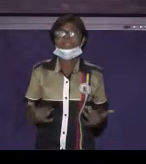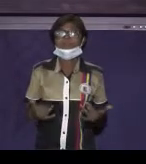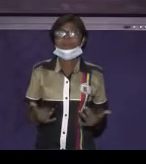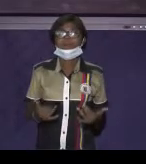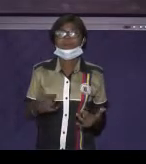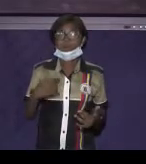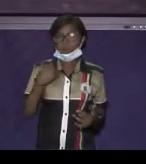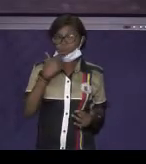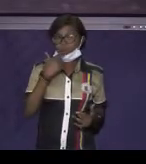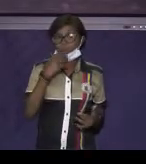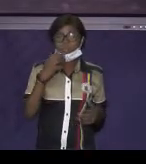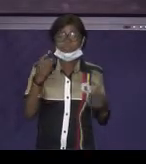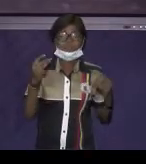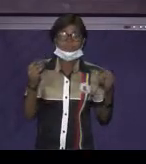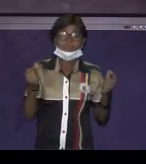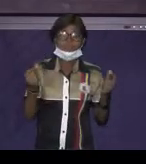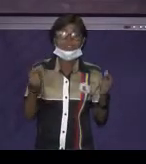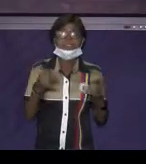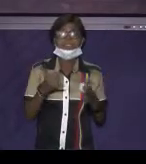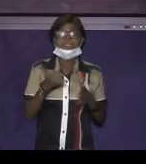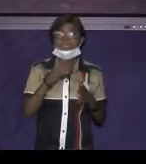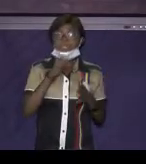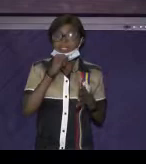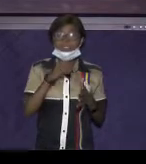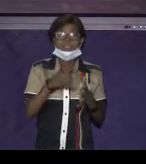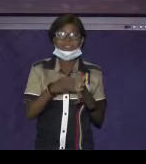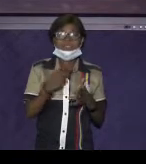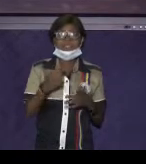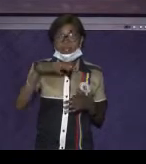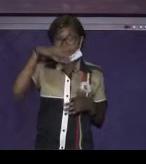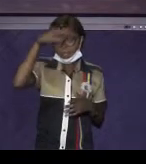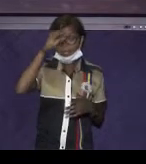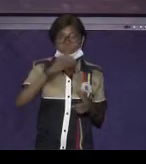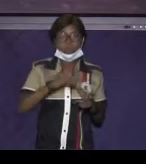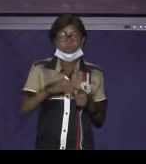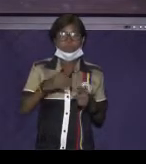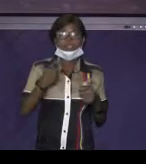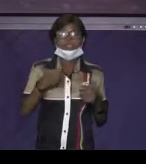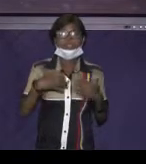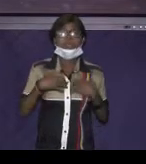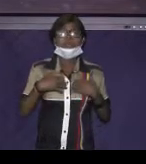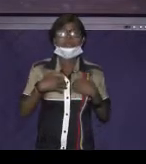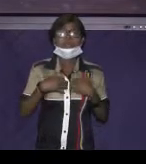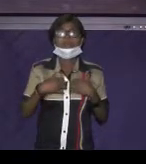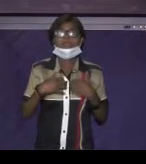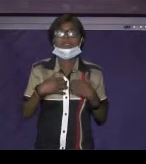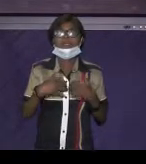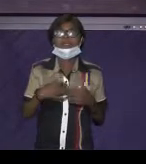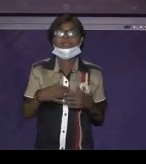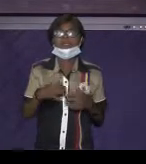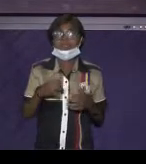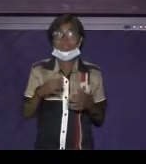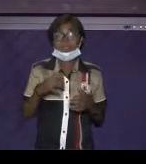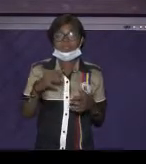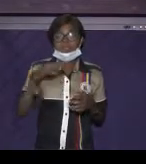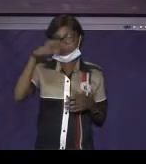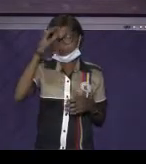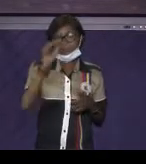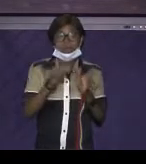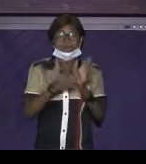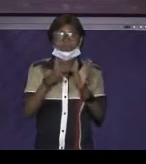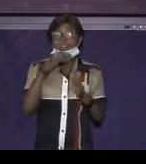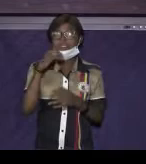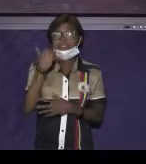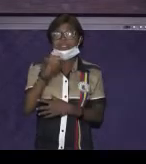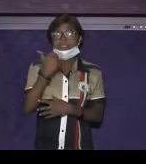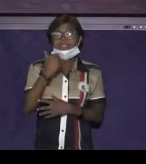Now let us see who is the faster. Is it Usain or the cheater? So Usain's speed now is 10 meters per second. And